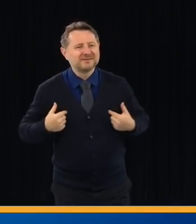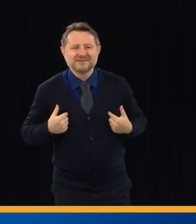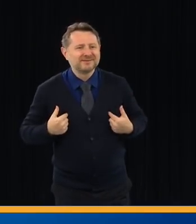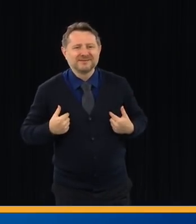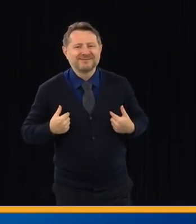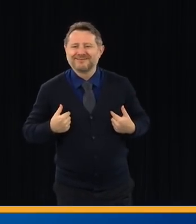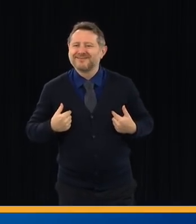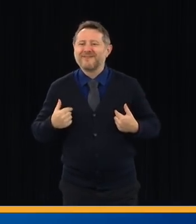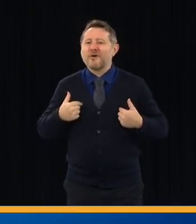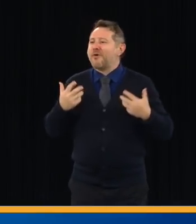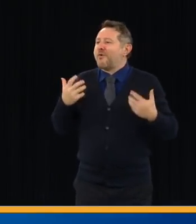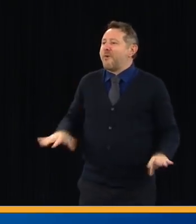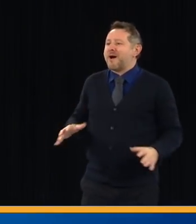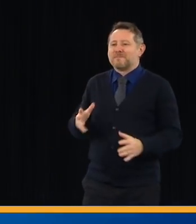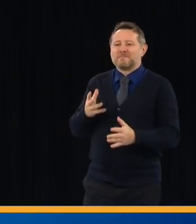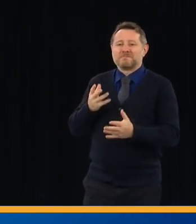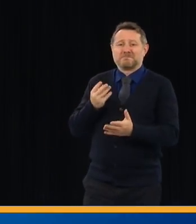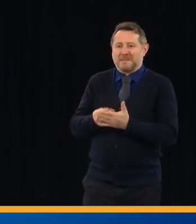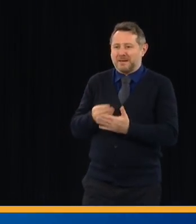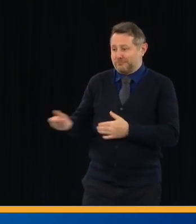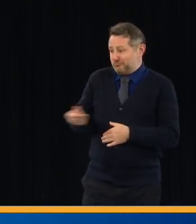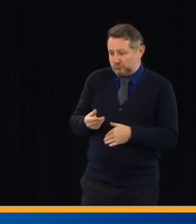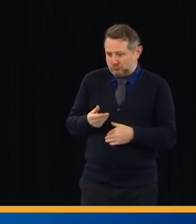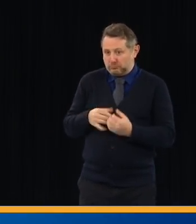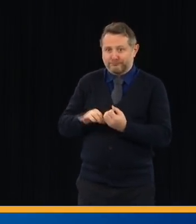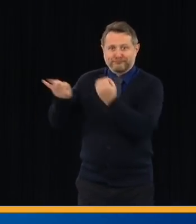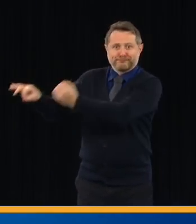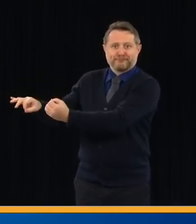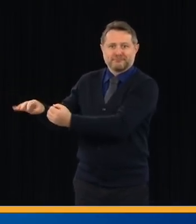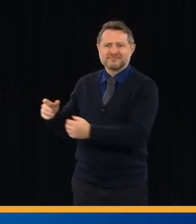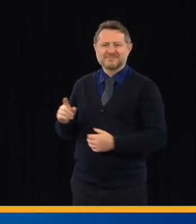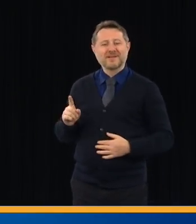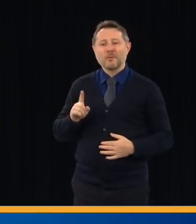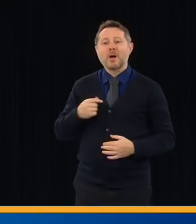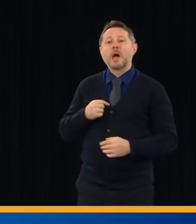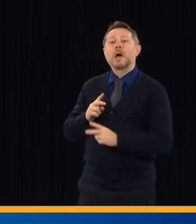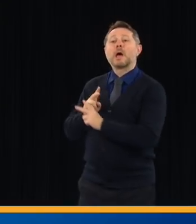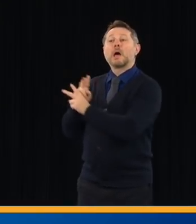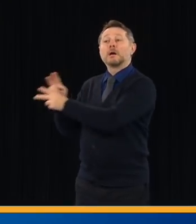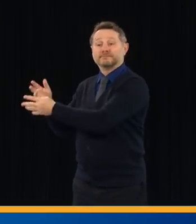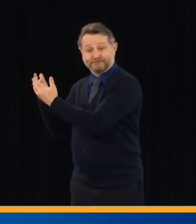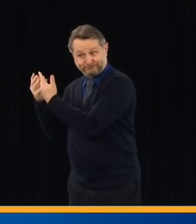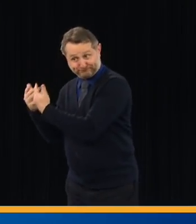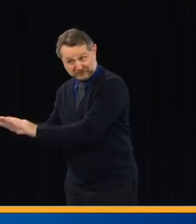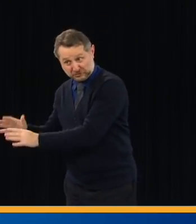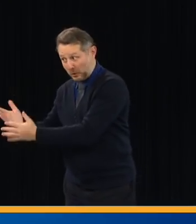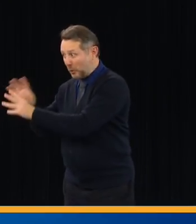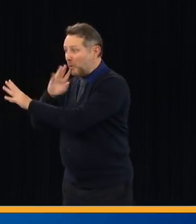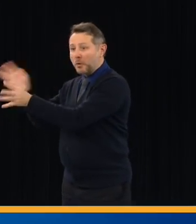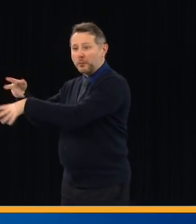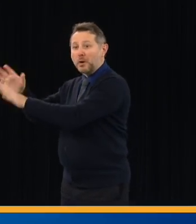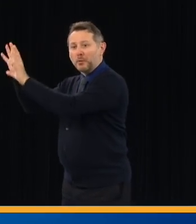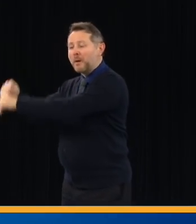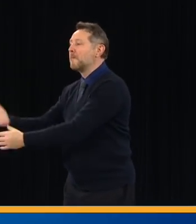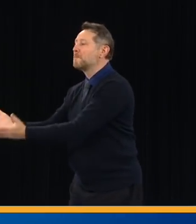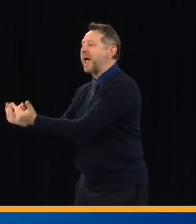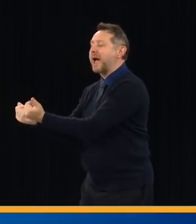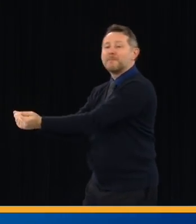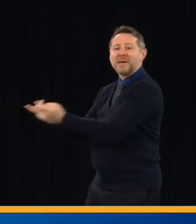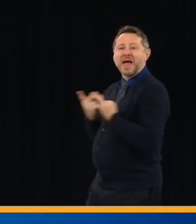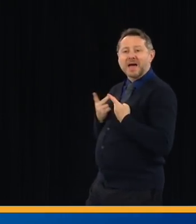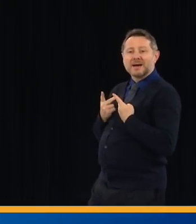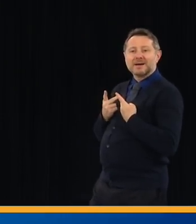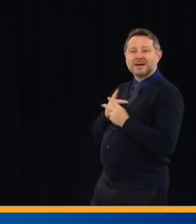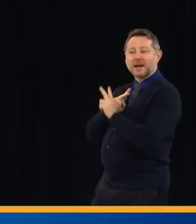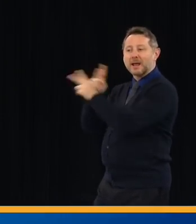want the $15. I want my garden hose back after the fire is over. All right. If it goes through the fire